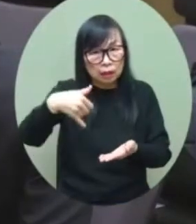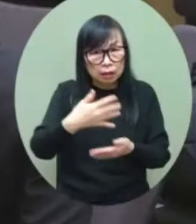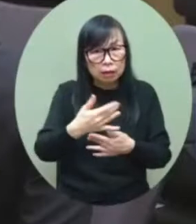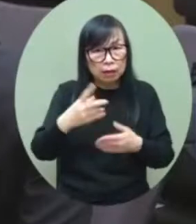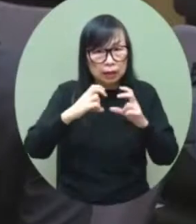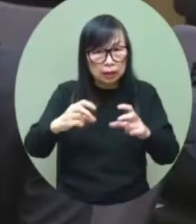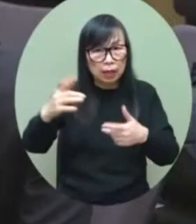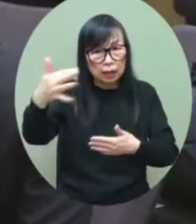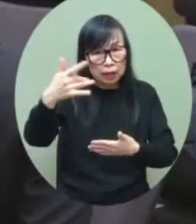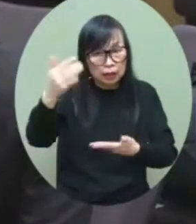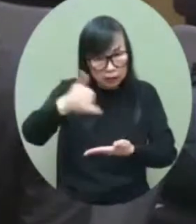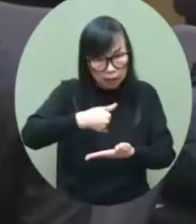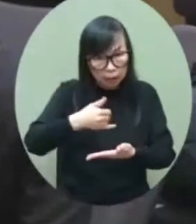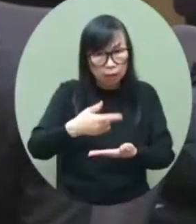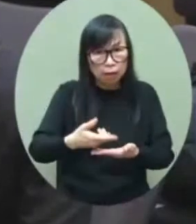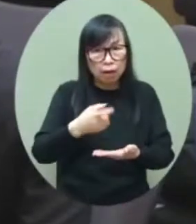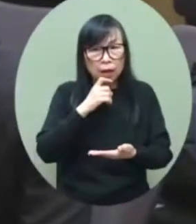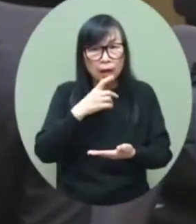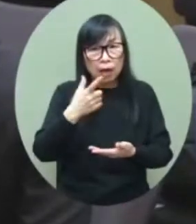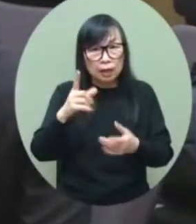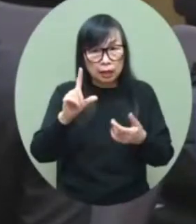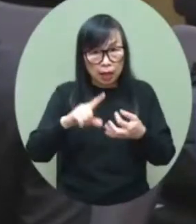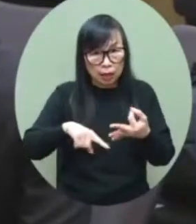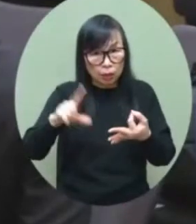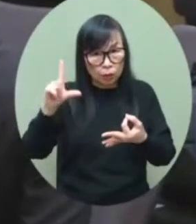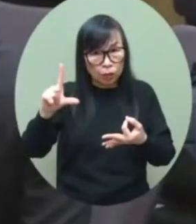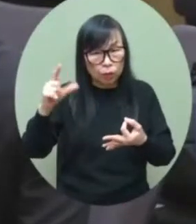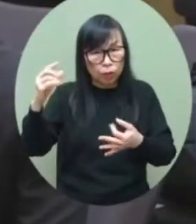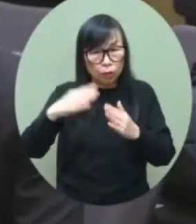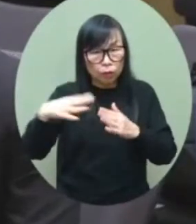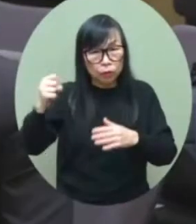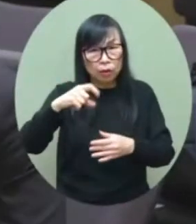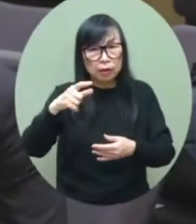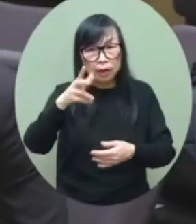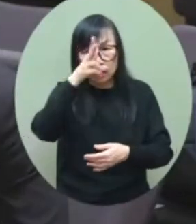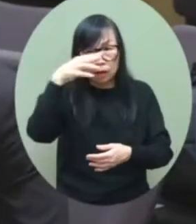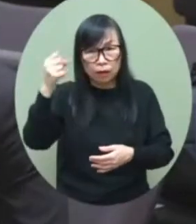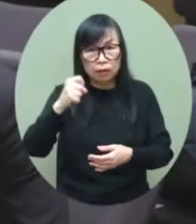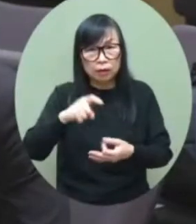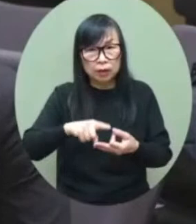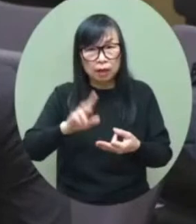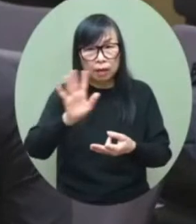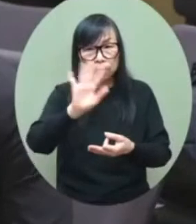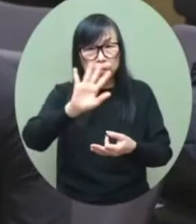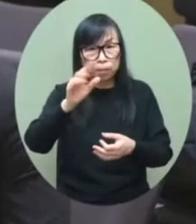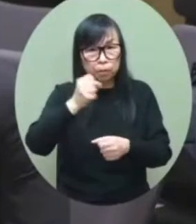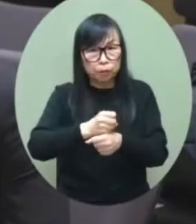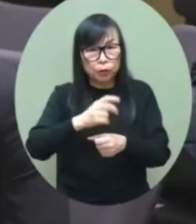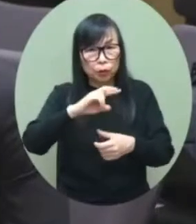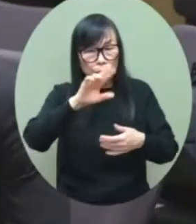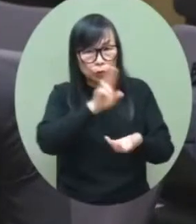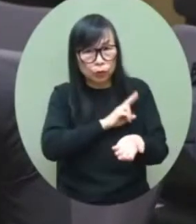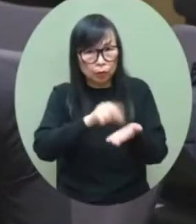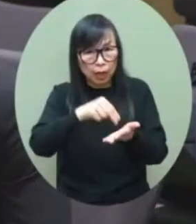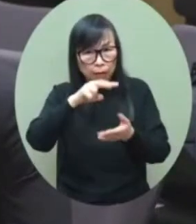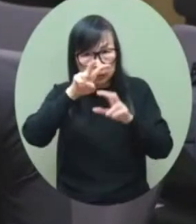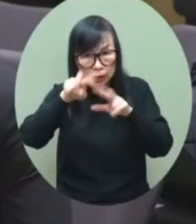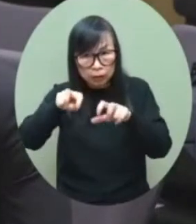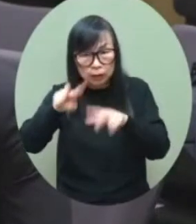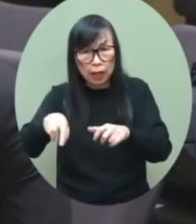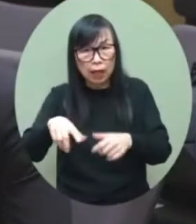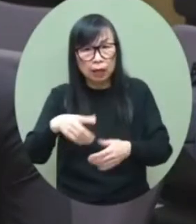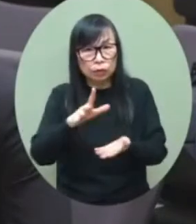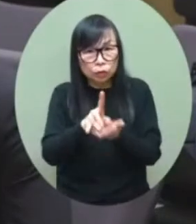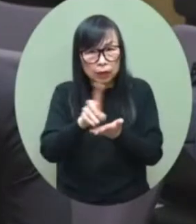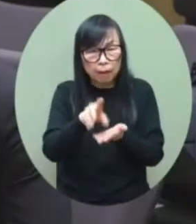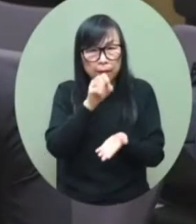vaccination centers, when will they be abolished and when will there will be full resumption of high-speed rail service?